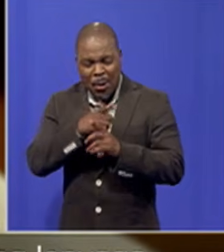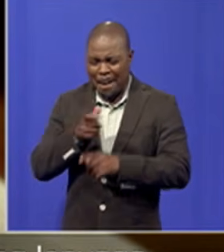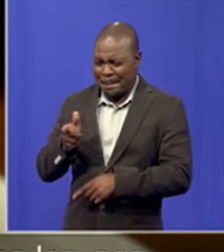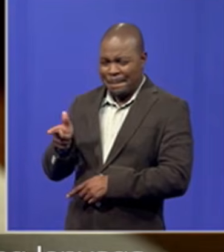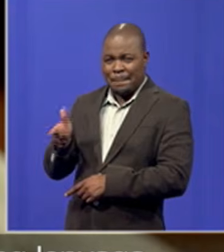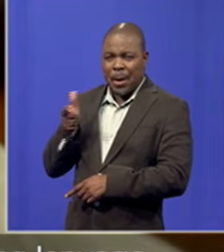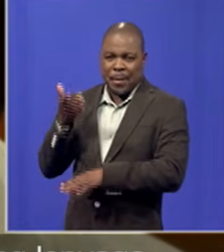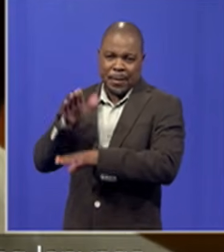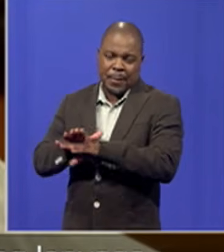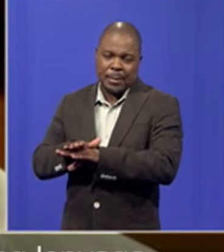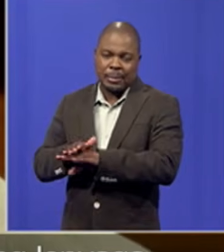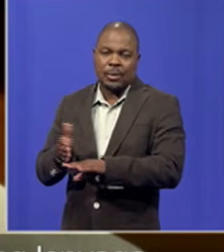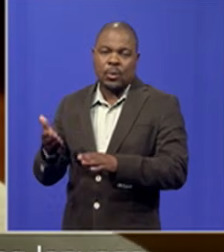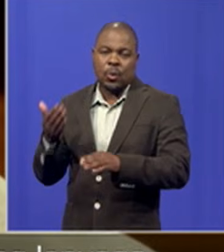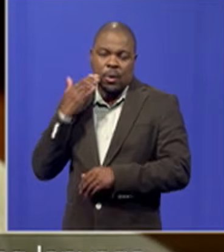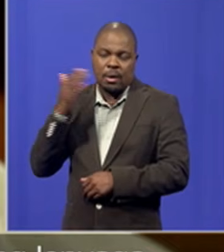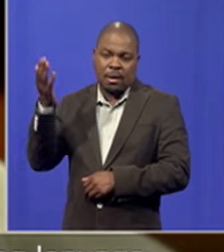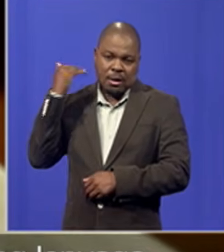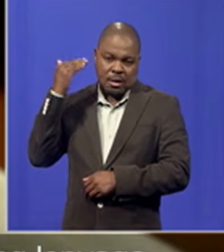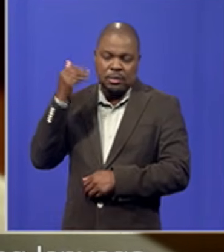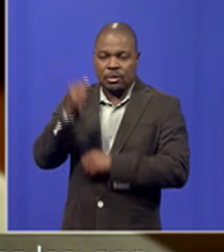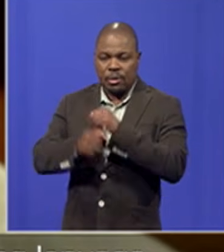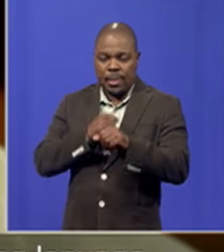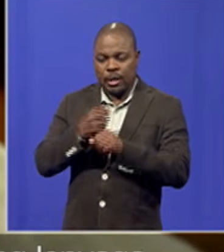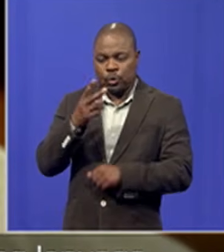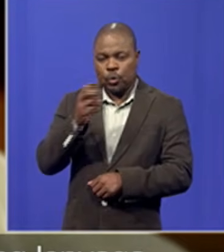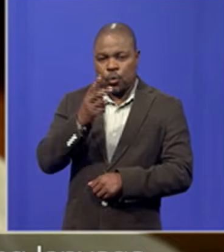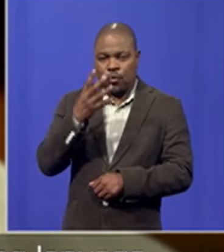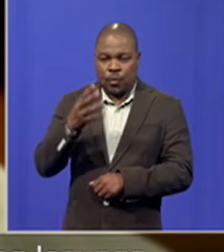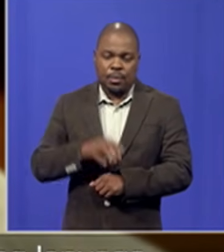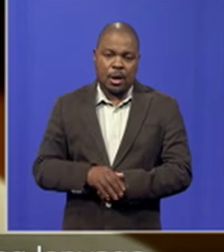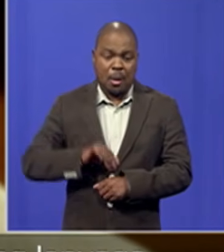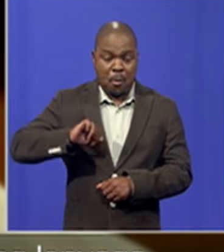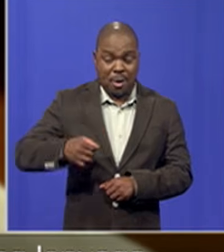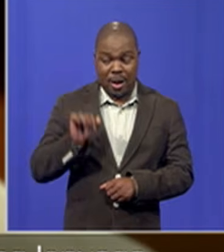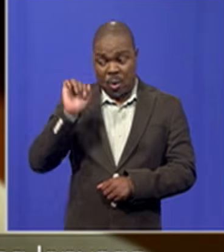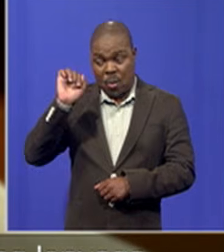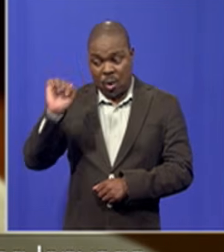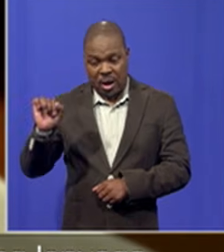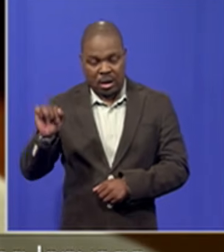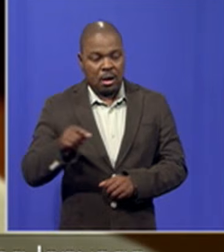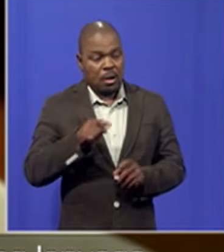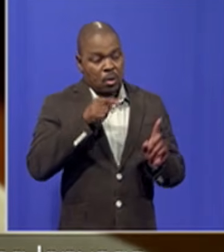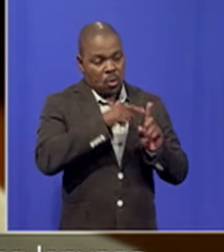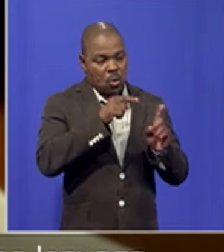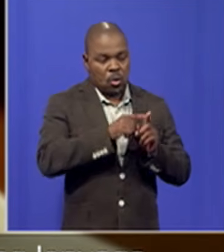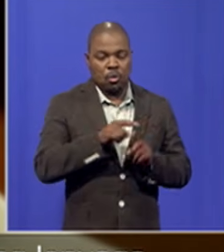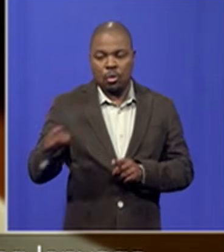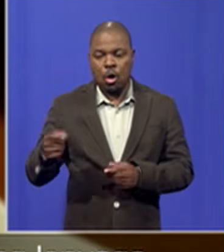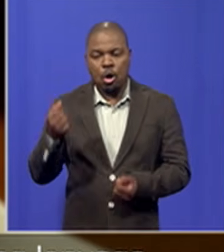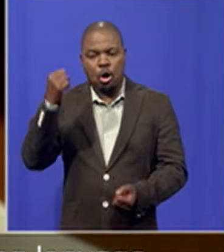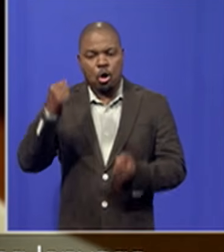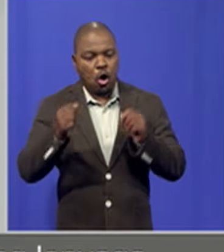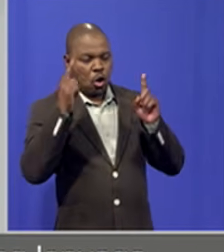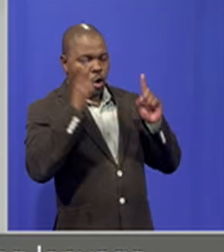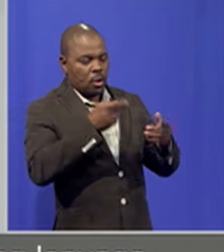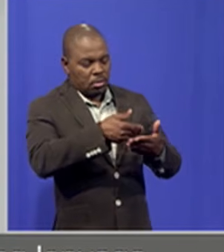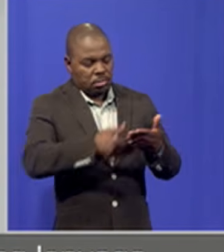mošomong ge a hlokofala ka Diphalane 2024. Monna wa gagwe o tshetše taelo ya lengwalo la kiletšo la